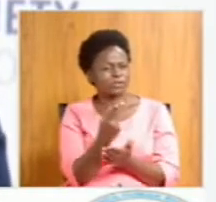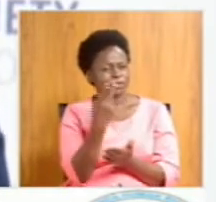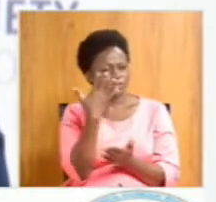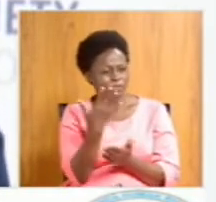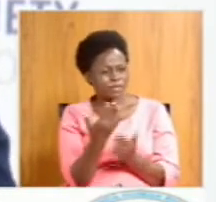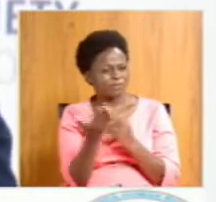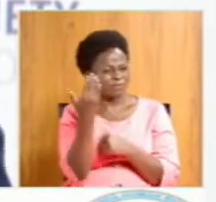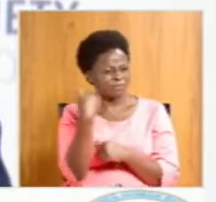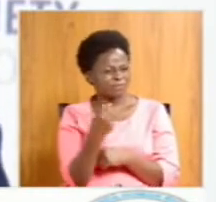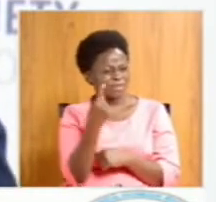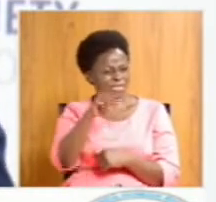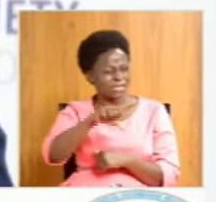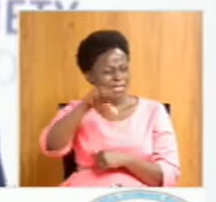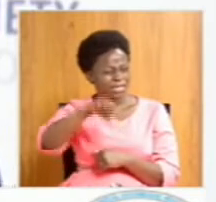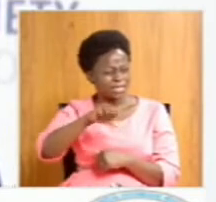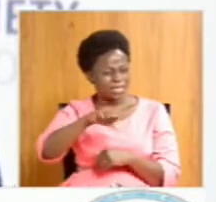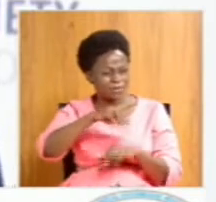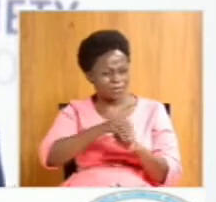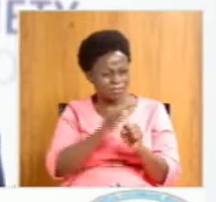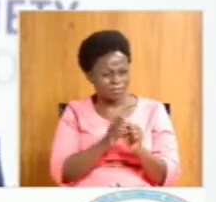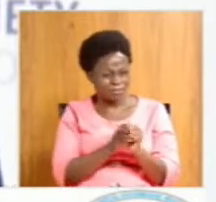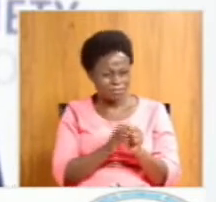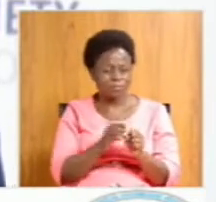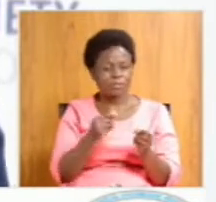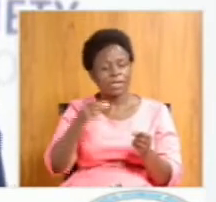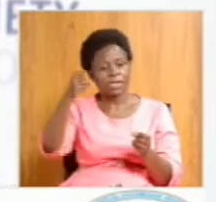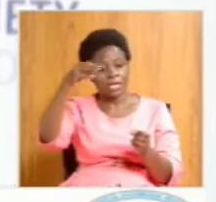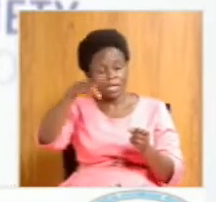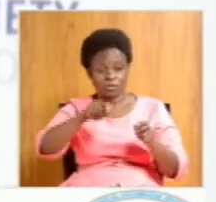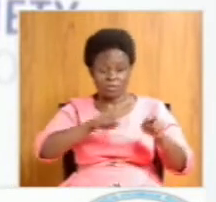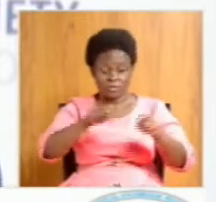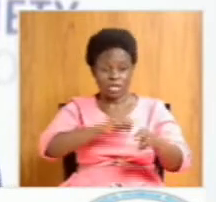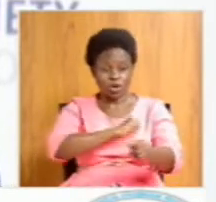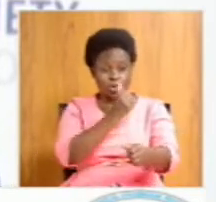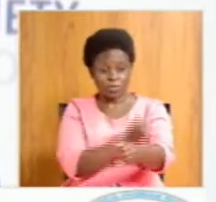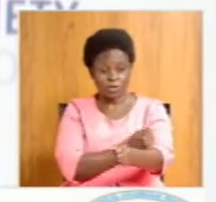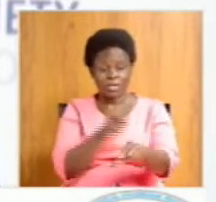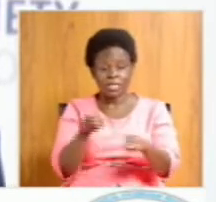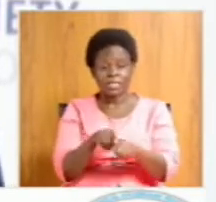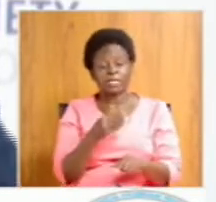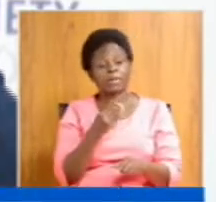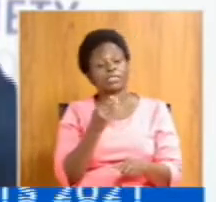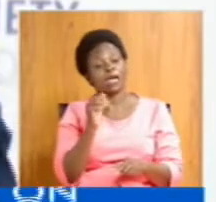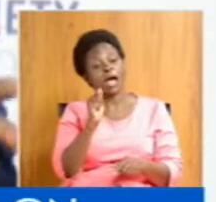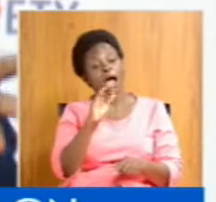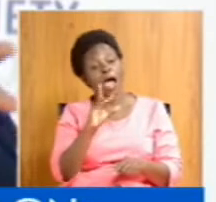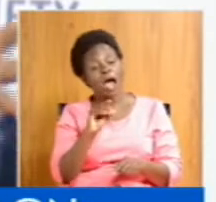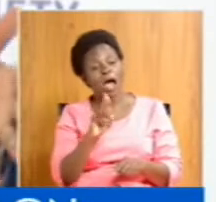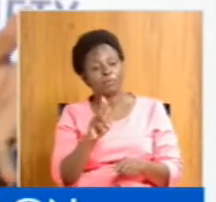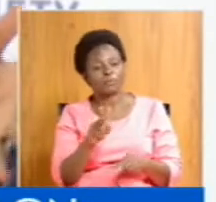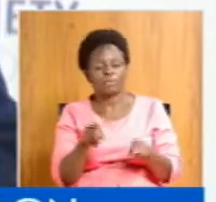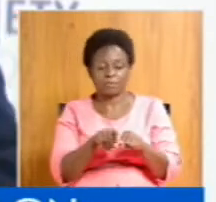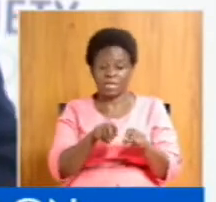of 1999, which creates the Electricity Regulatory Authority that's just like Abdusalaam comes from UCCA. It's the